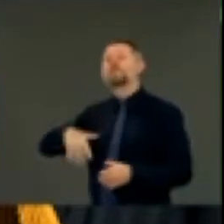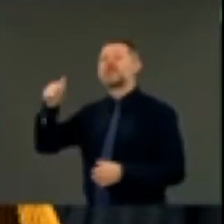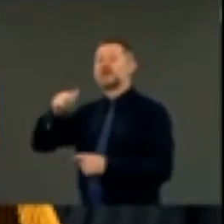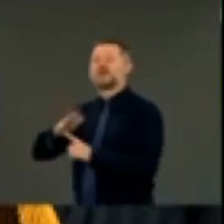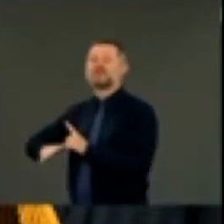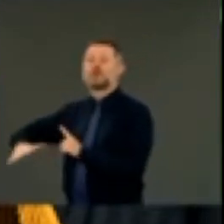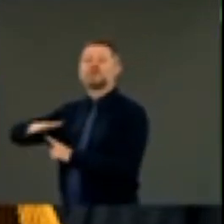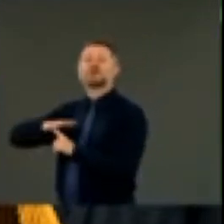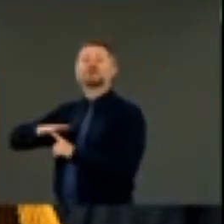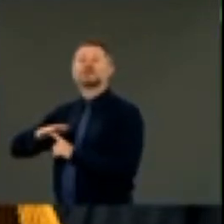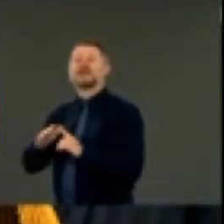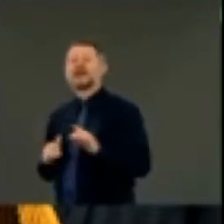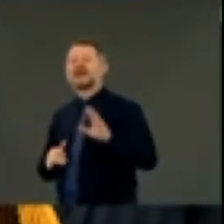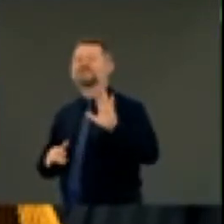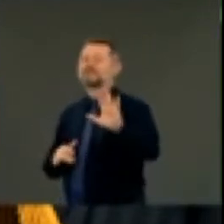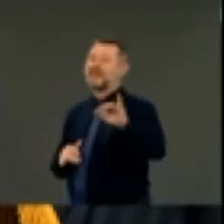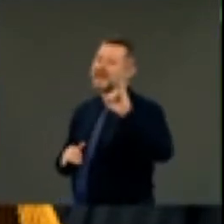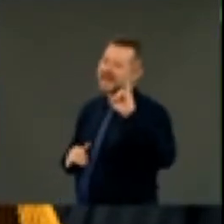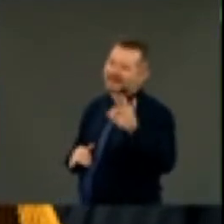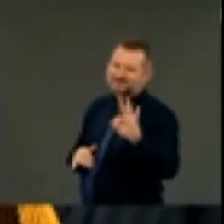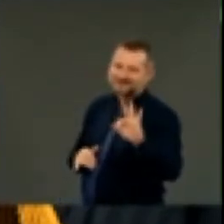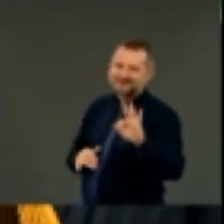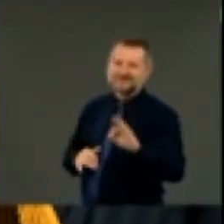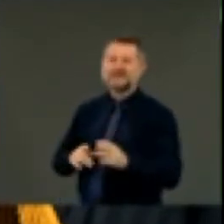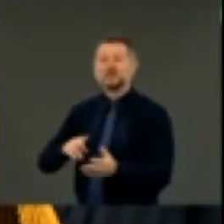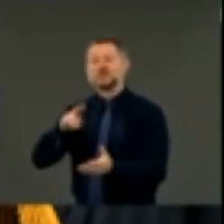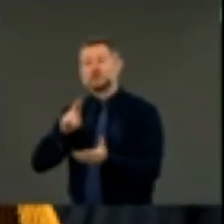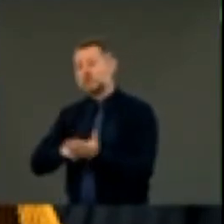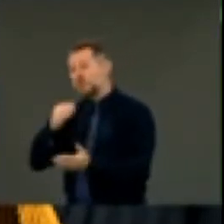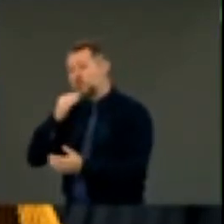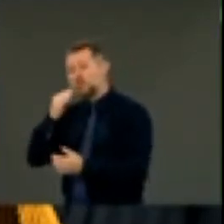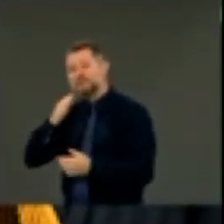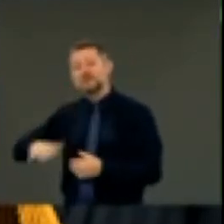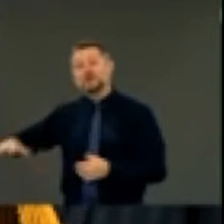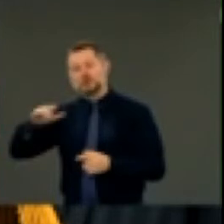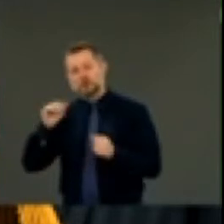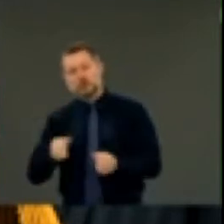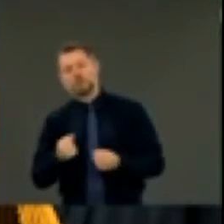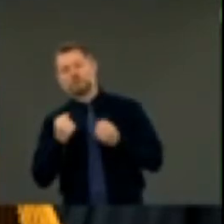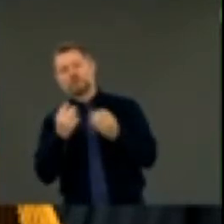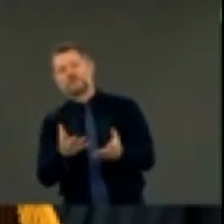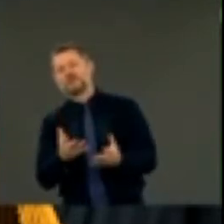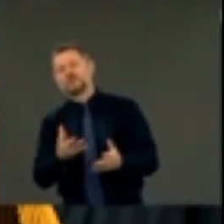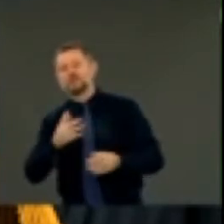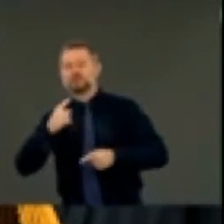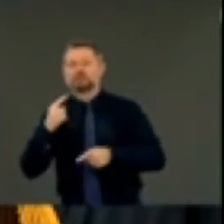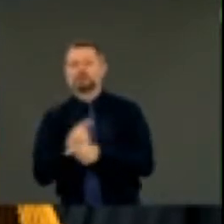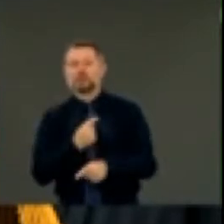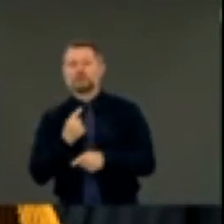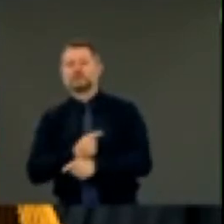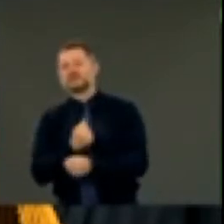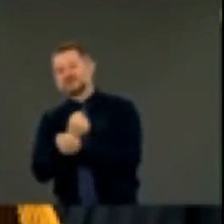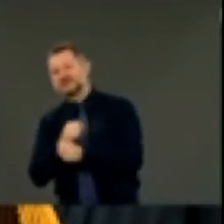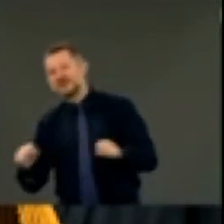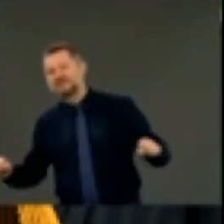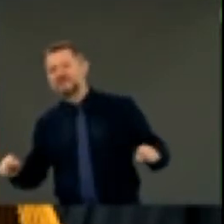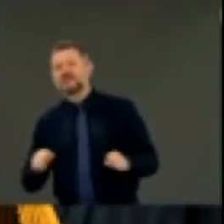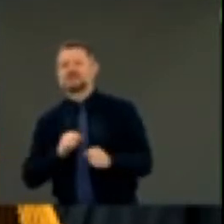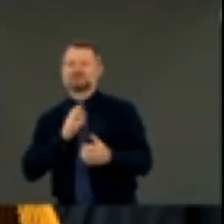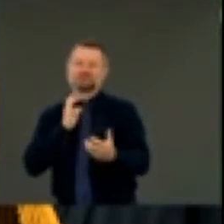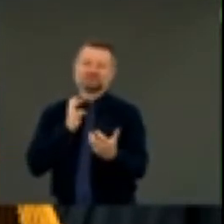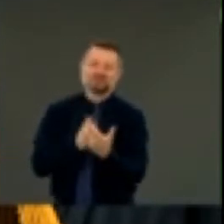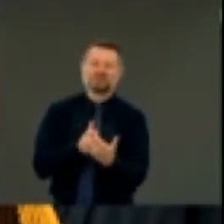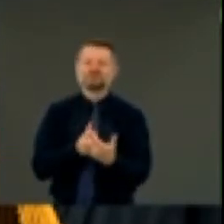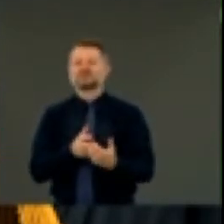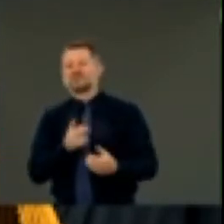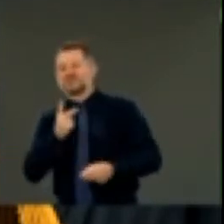if the nursing home can provide adequate, safe care where they